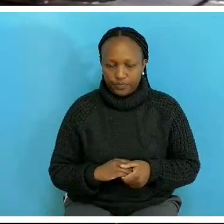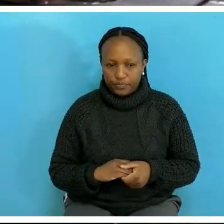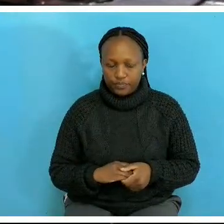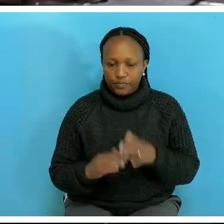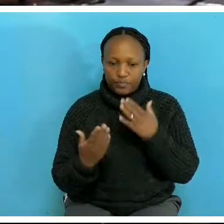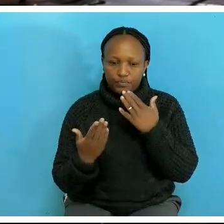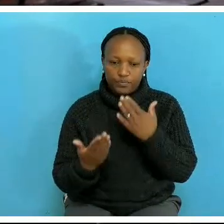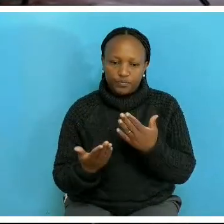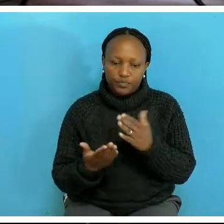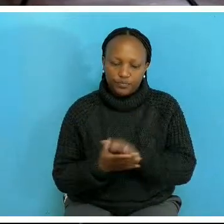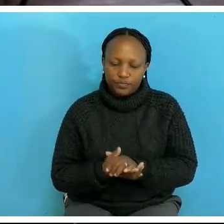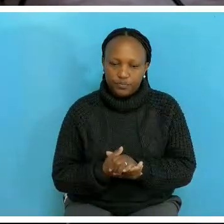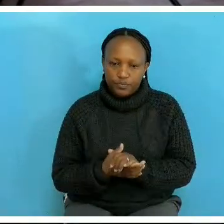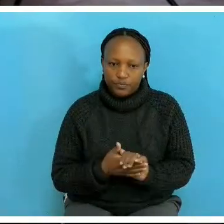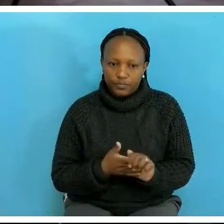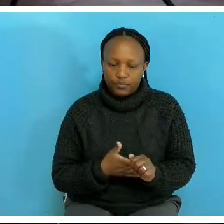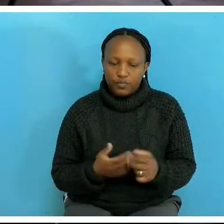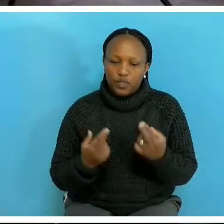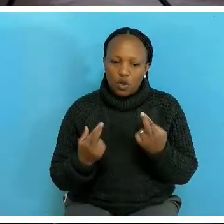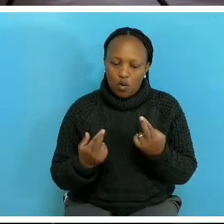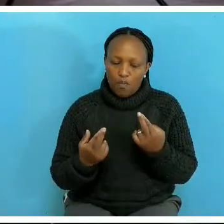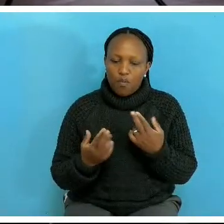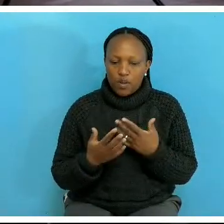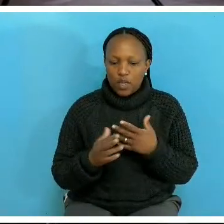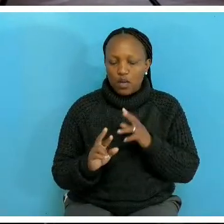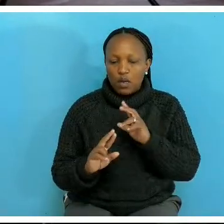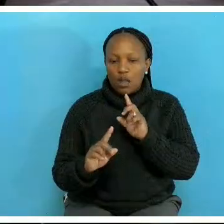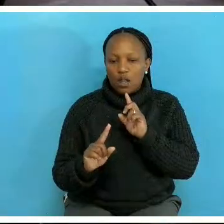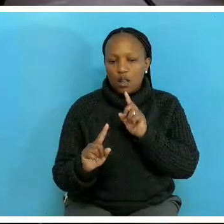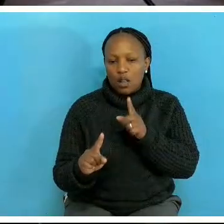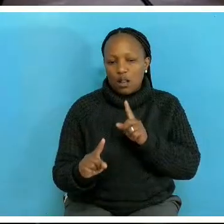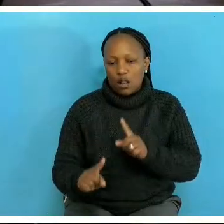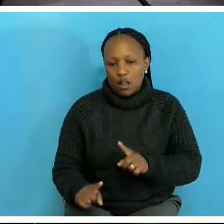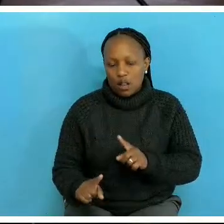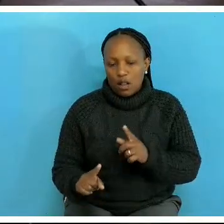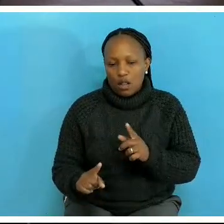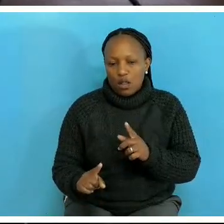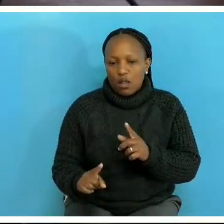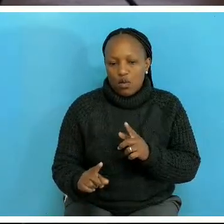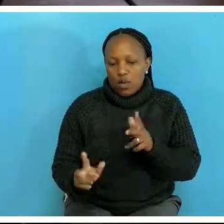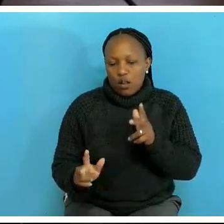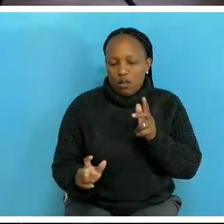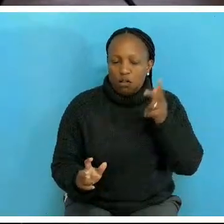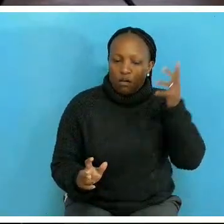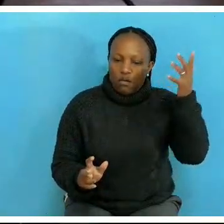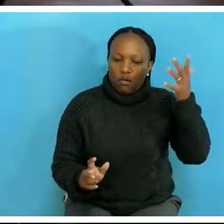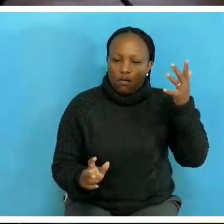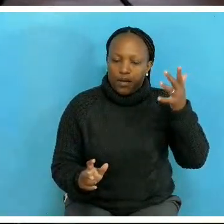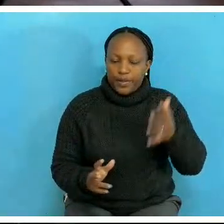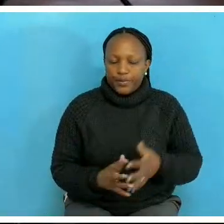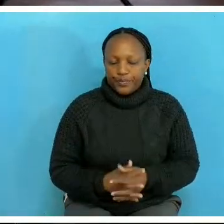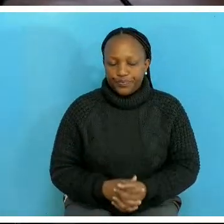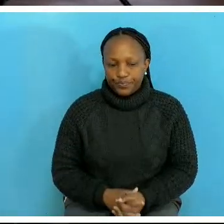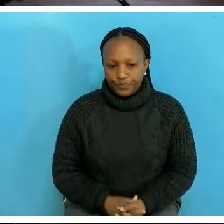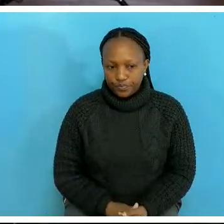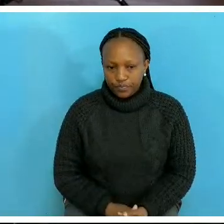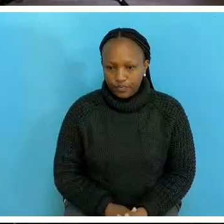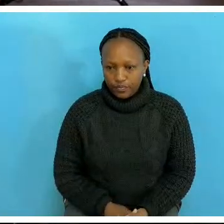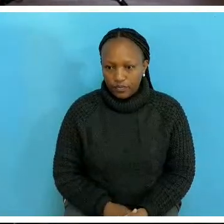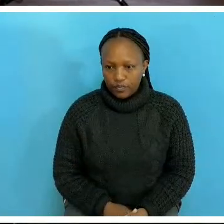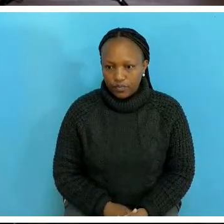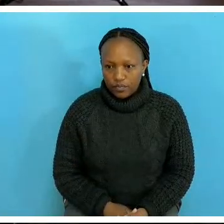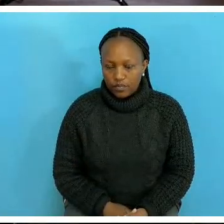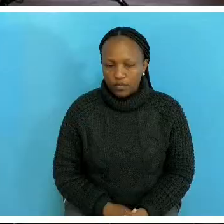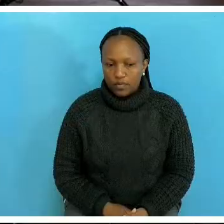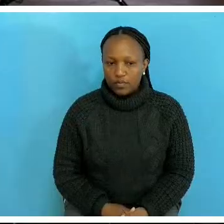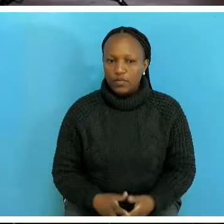Thank you, my chair. We hope that we get a report on these things and we get the presentations as well. Thank you very much. We take